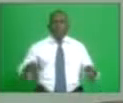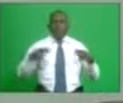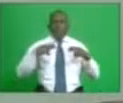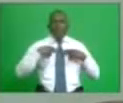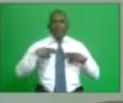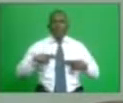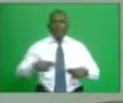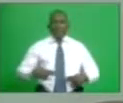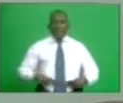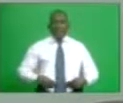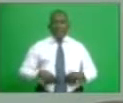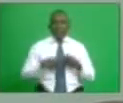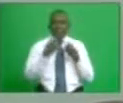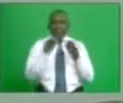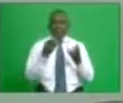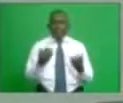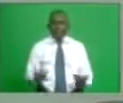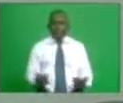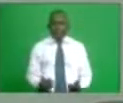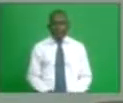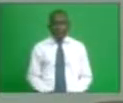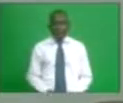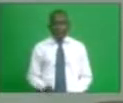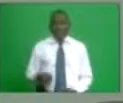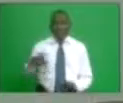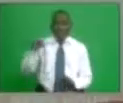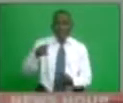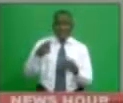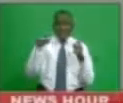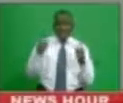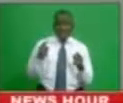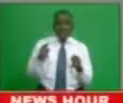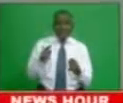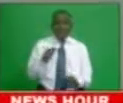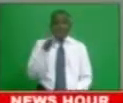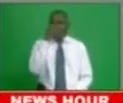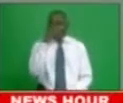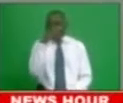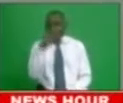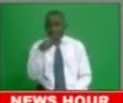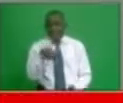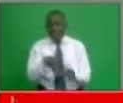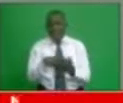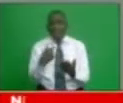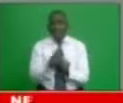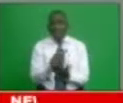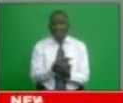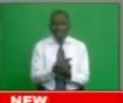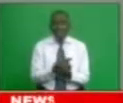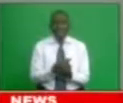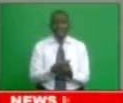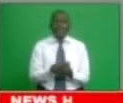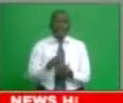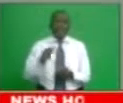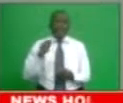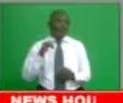Back, this is the health segment. Since the outbreak of the avian influenza in the country, the Veterinary Services